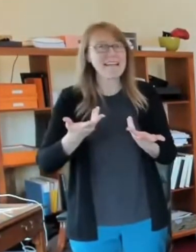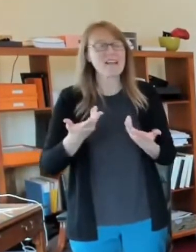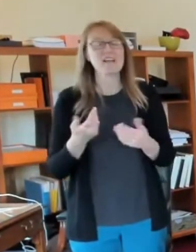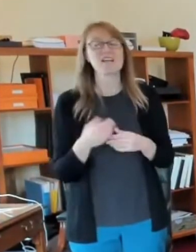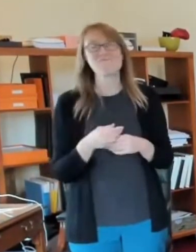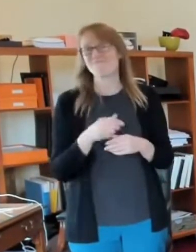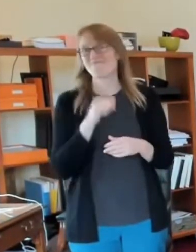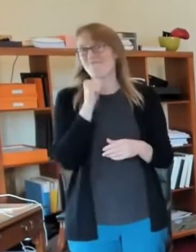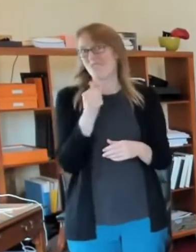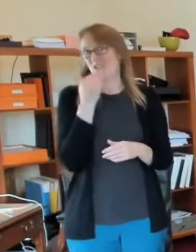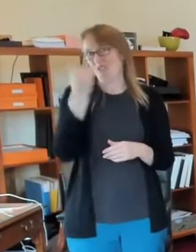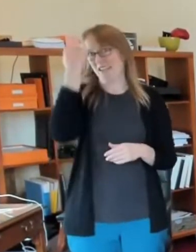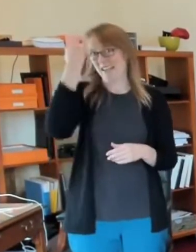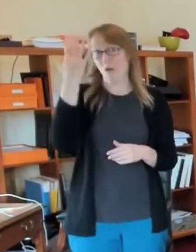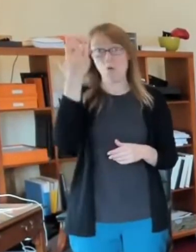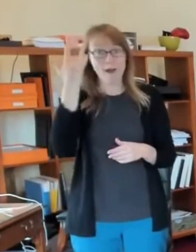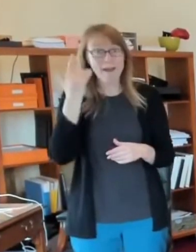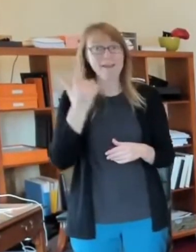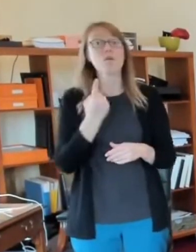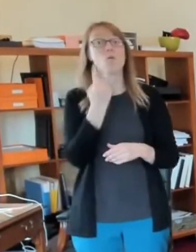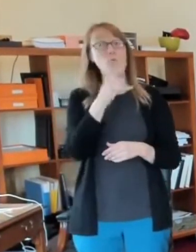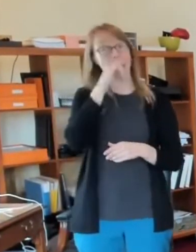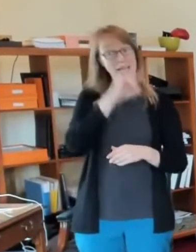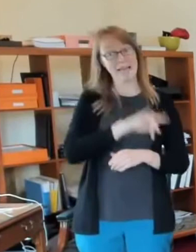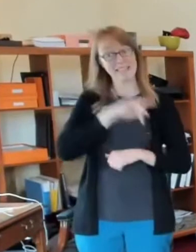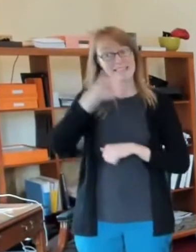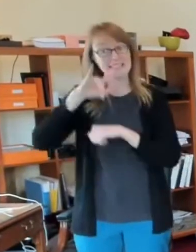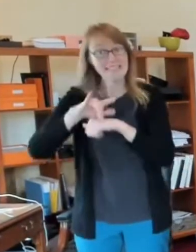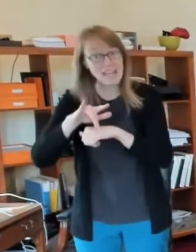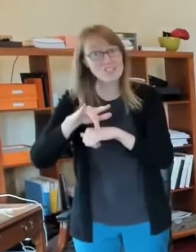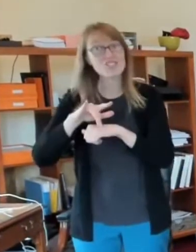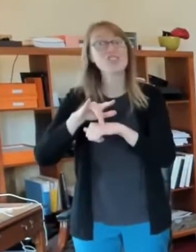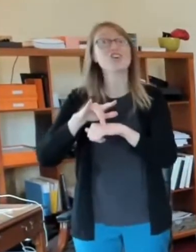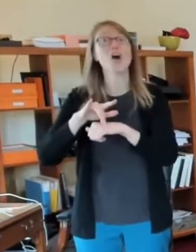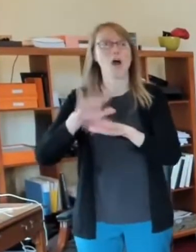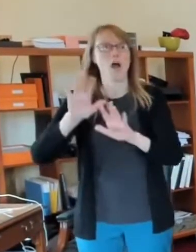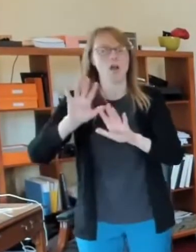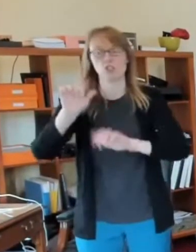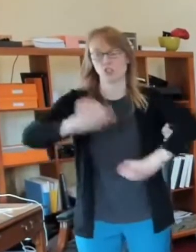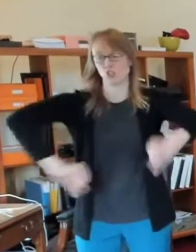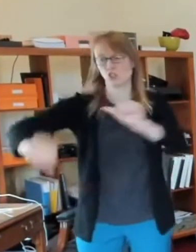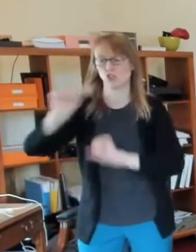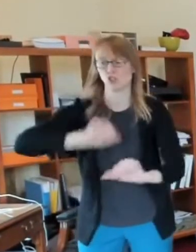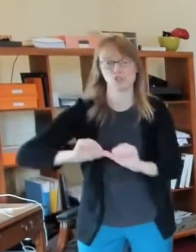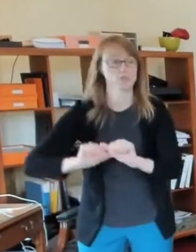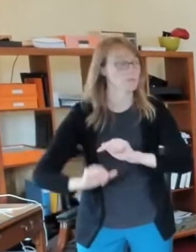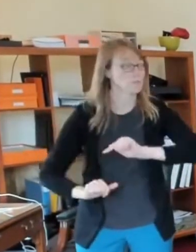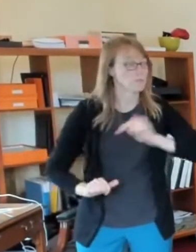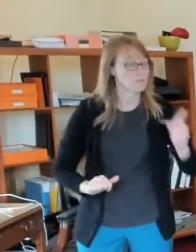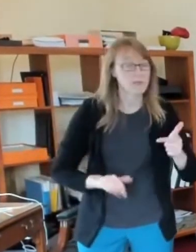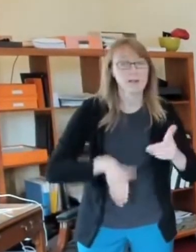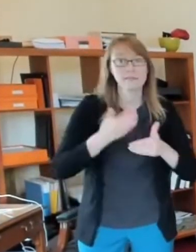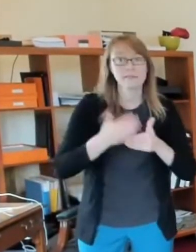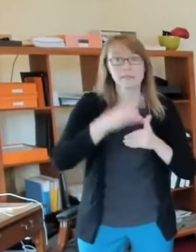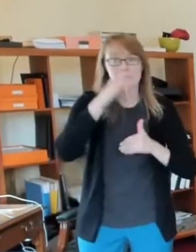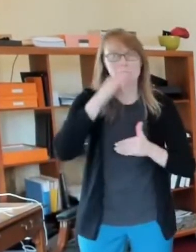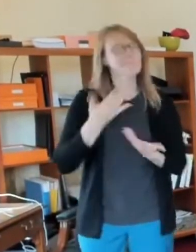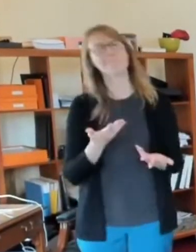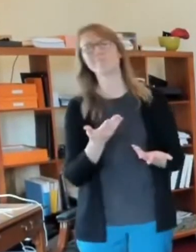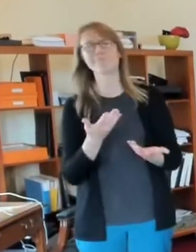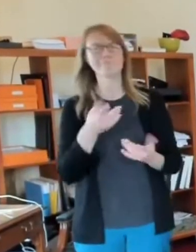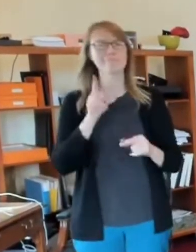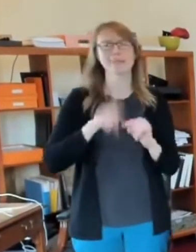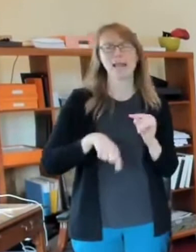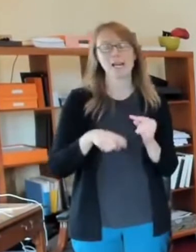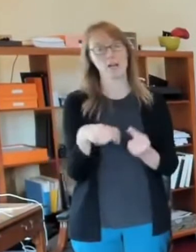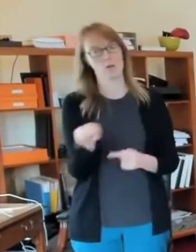kids, and you know kids, I mean, they're gonna lick the playground equipment, you know. And so we think